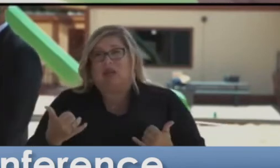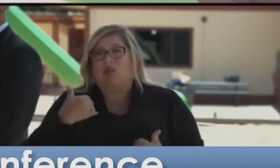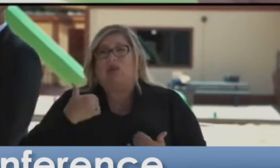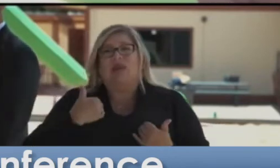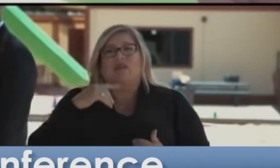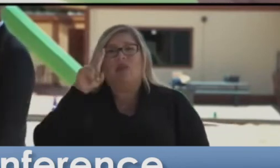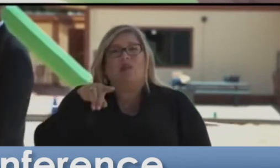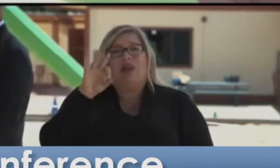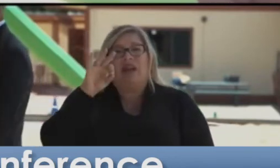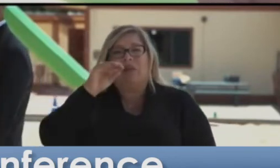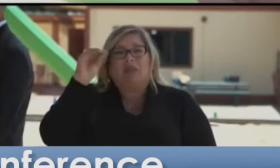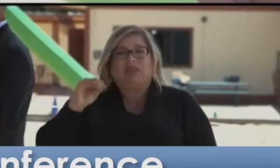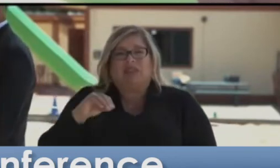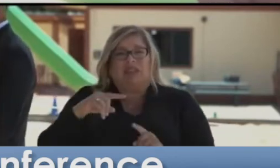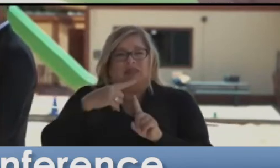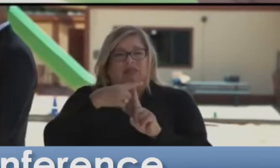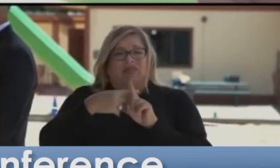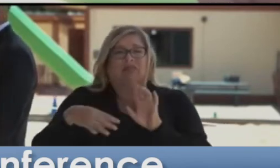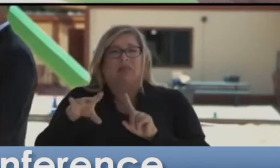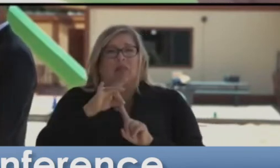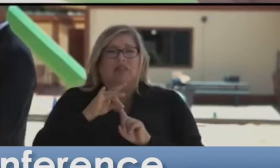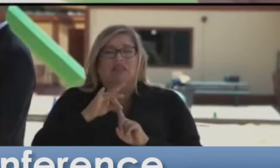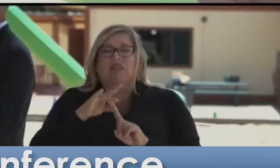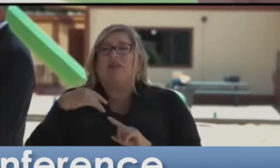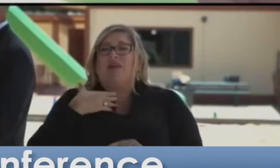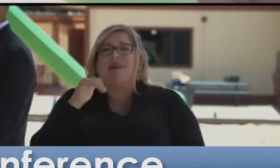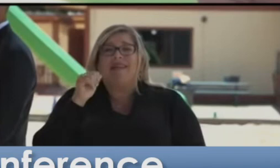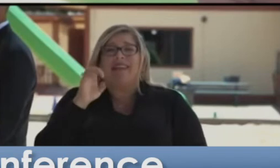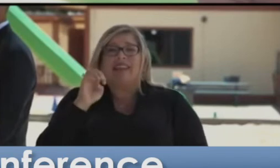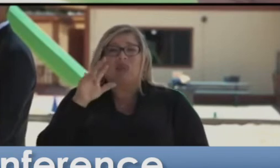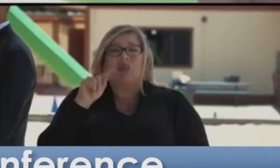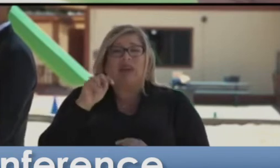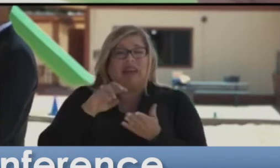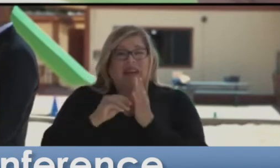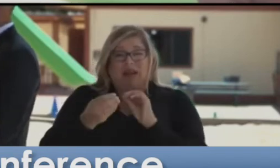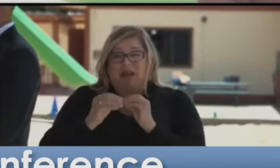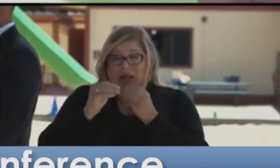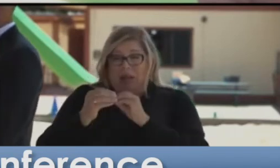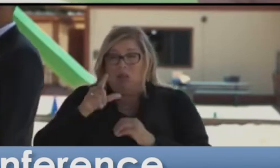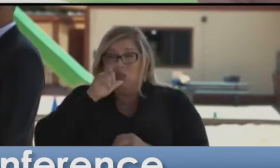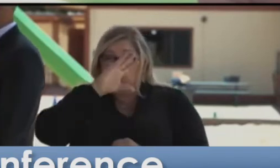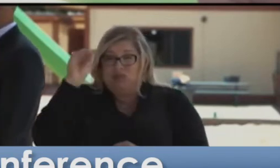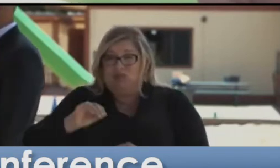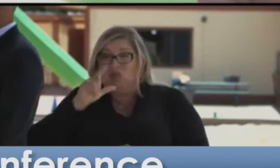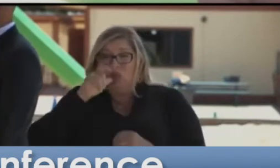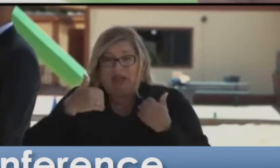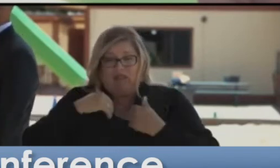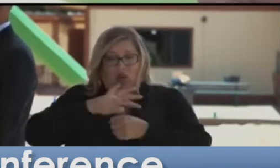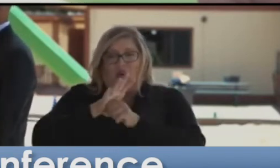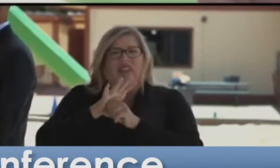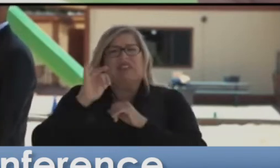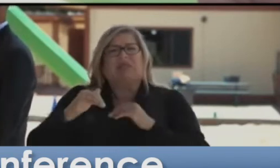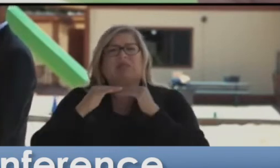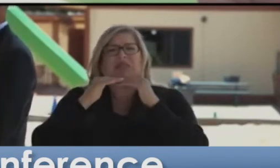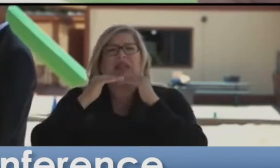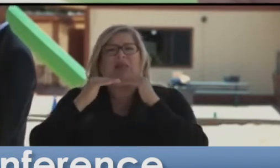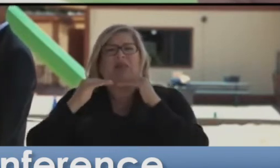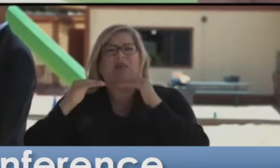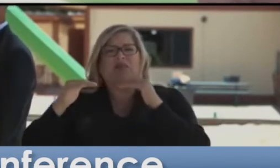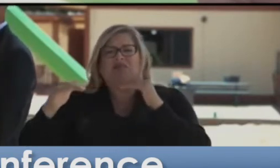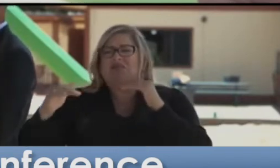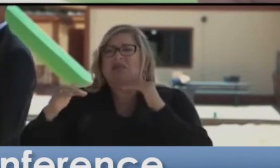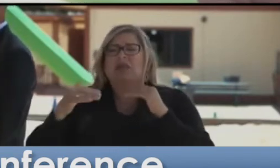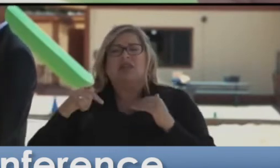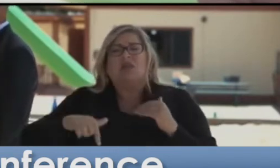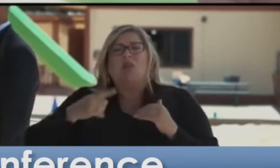1,931 cases today. Our case rate remains stable and among the lowest in the nation. The positivity rate remains stable. It's among the